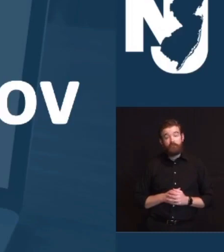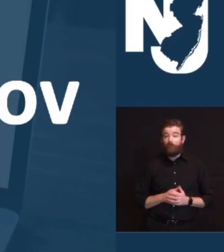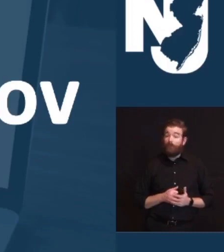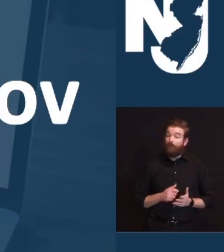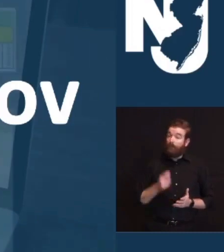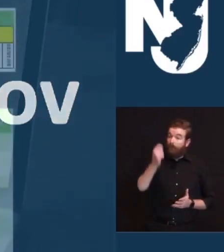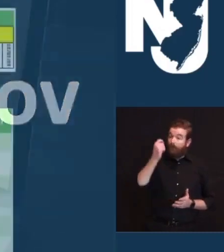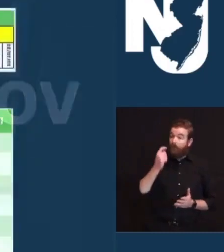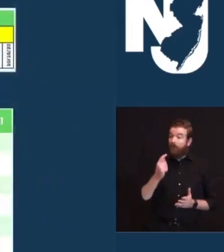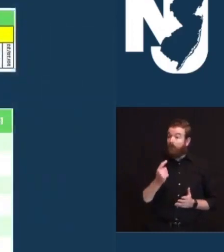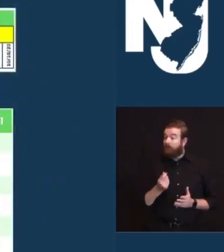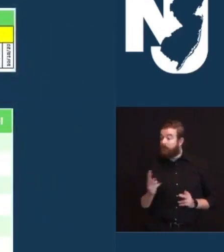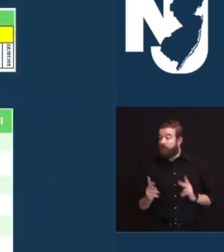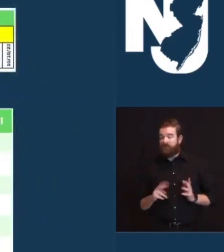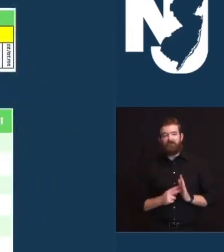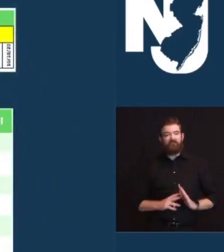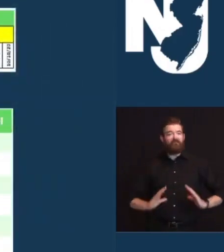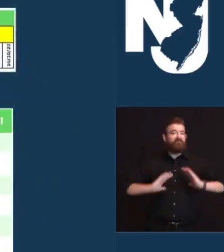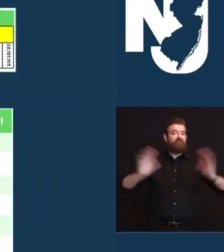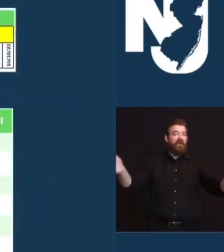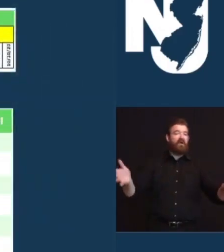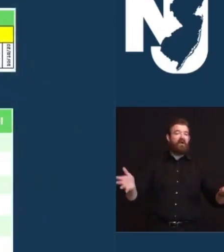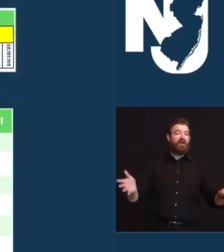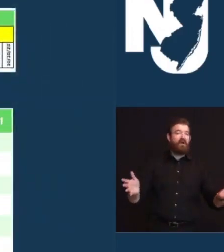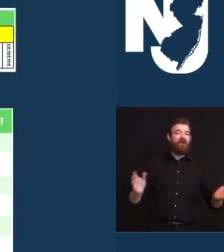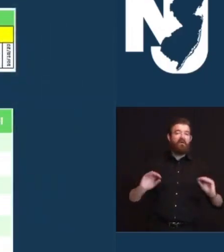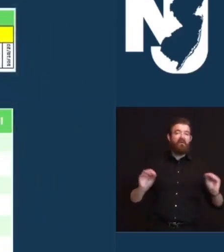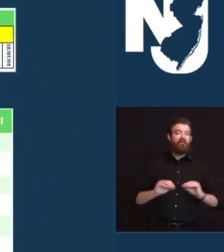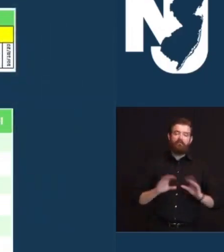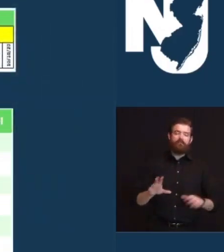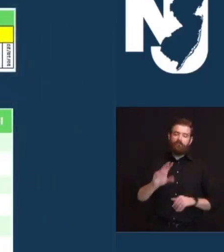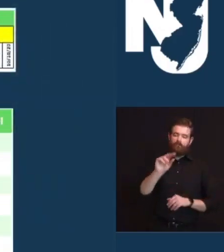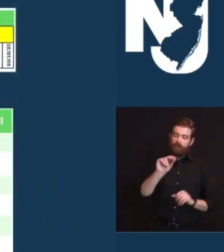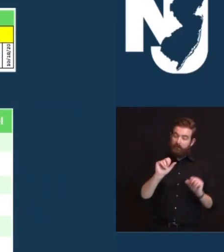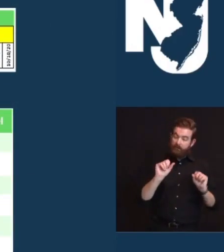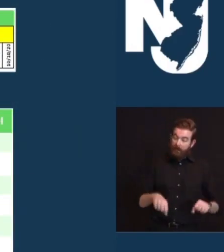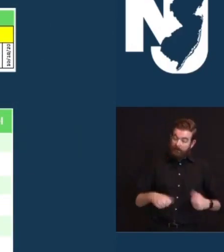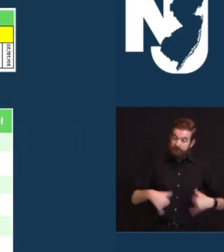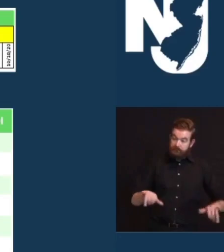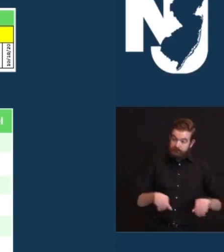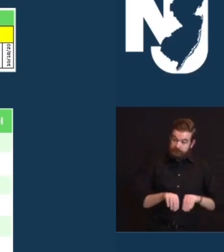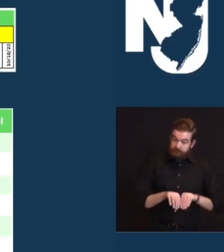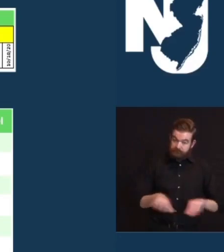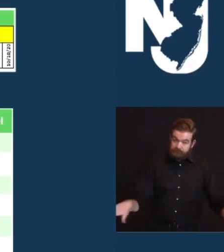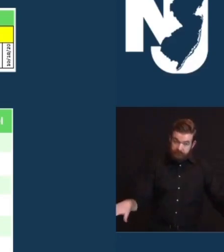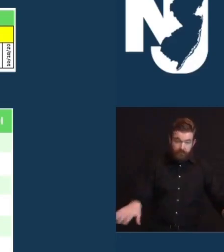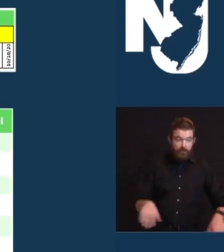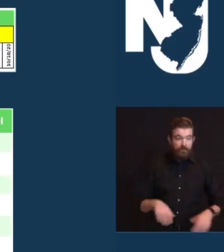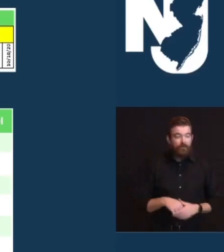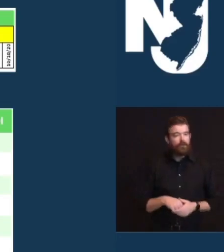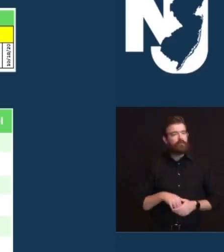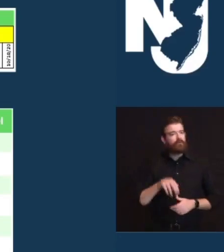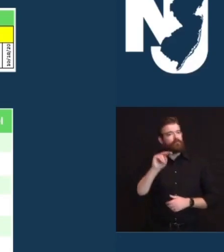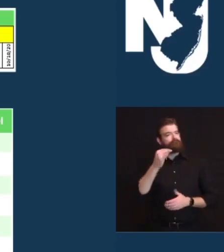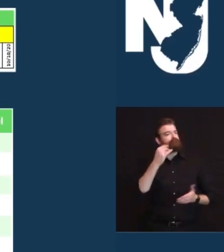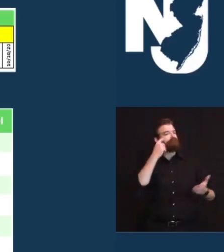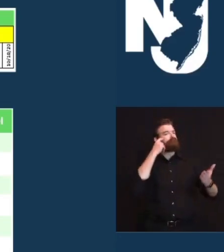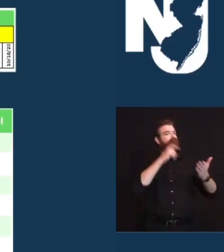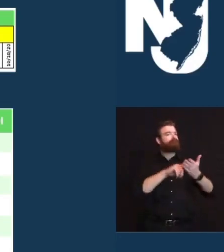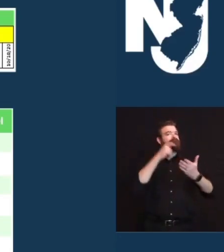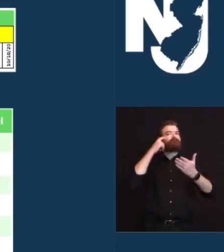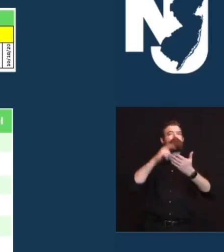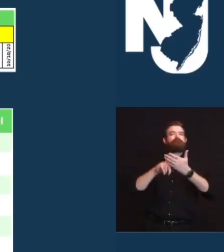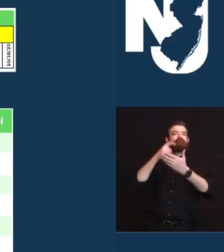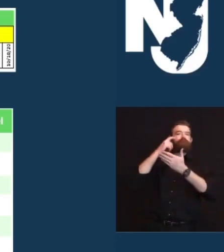you interact with others is particularly important as New Jersey is seeing increasing signs of